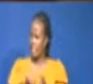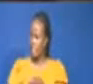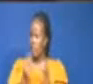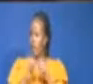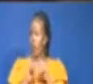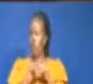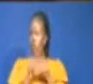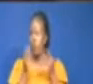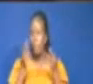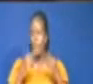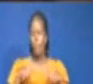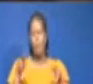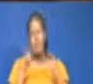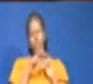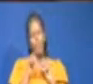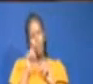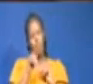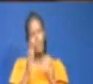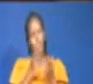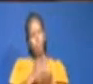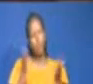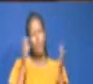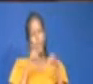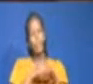value of that property when you bought it?